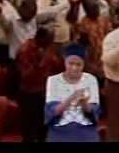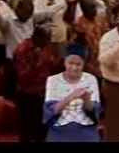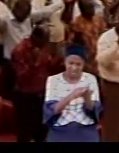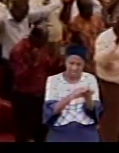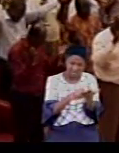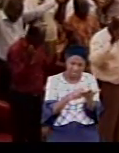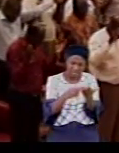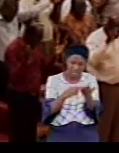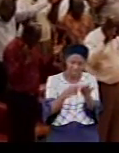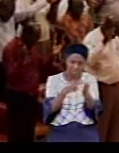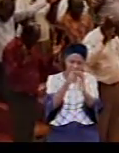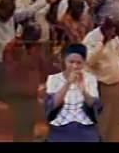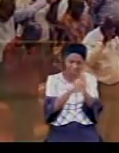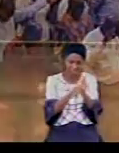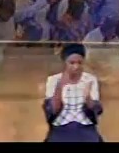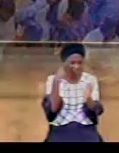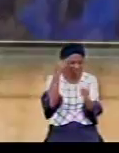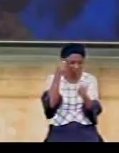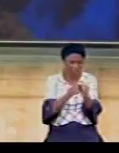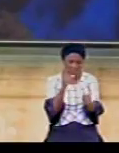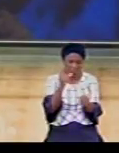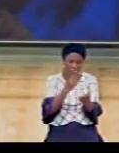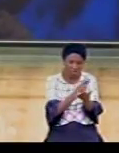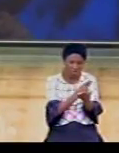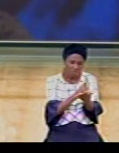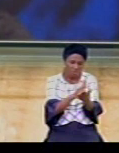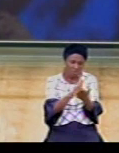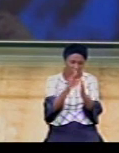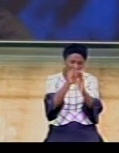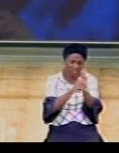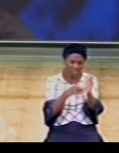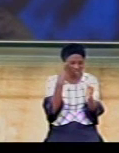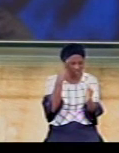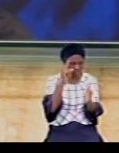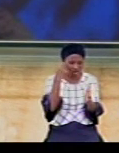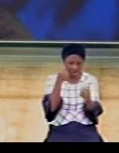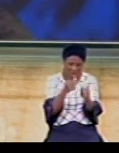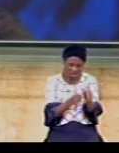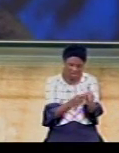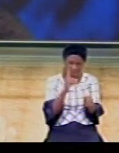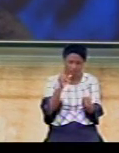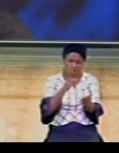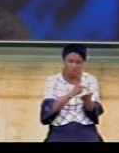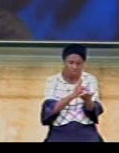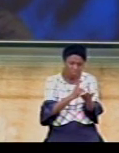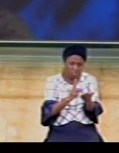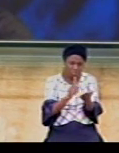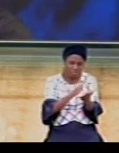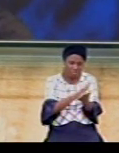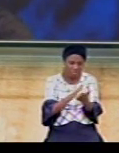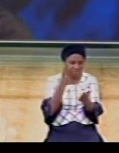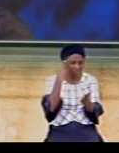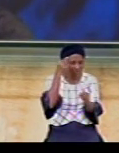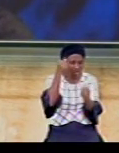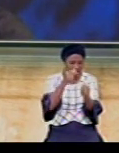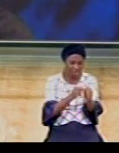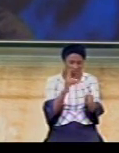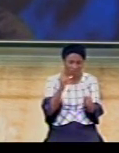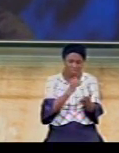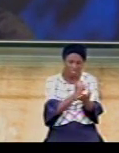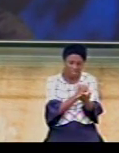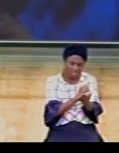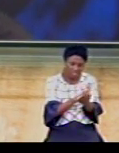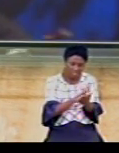Righteousness for everyone. Holiness for everyone. Purity for everyone. Sanctification